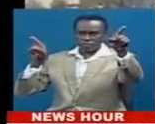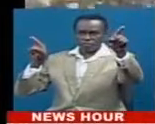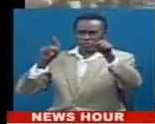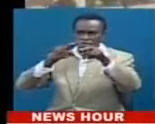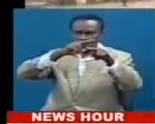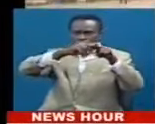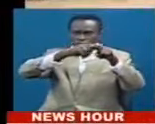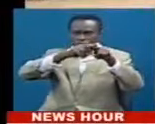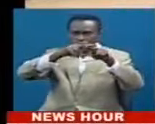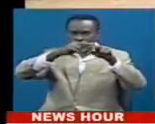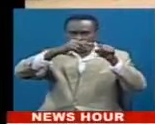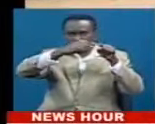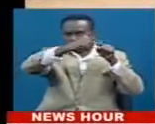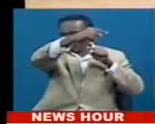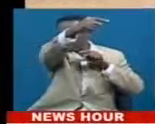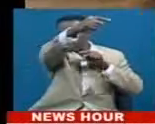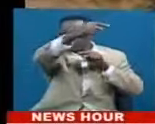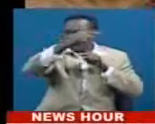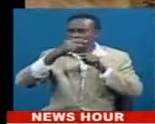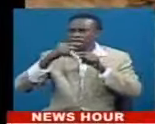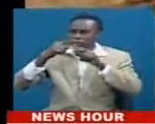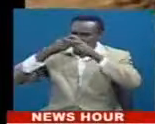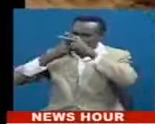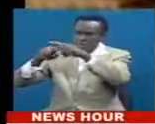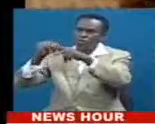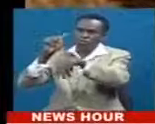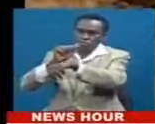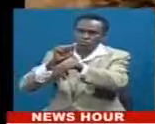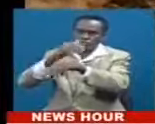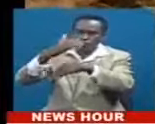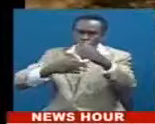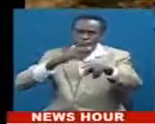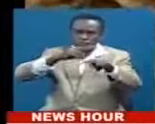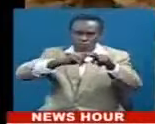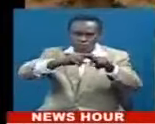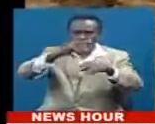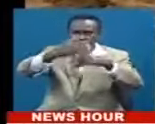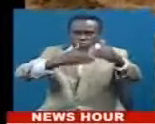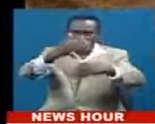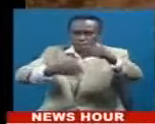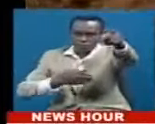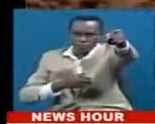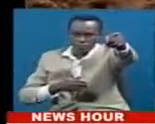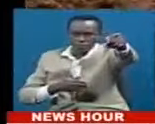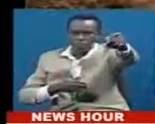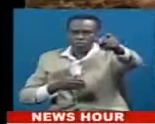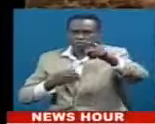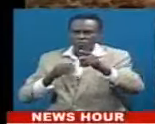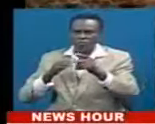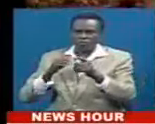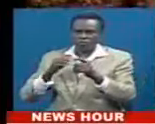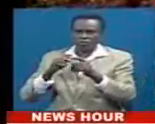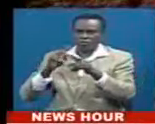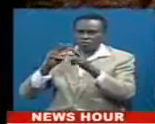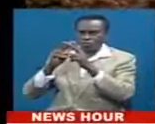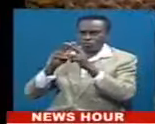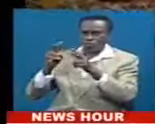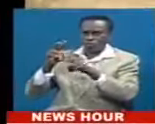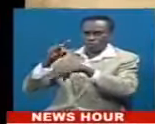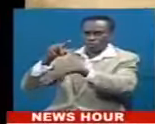far, 68 kilometers of the groundworks have been done. The railway is to fly over the Accra Aplau Road at the